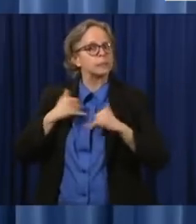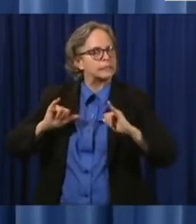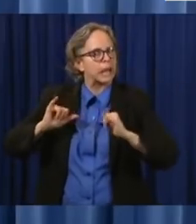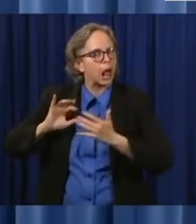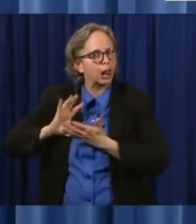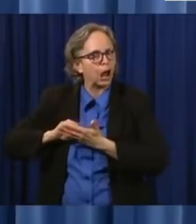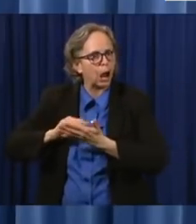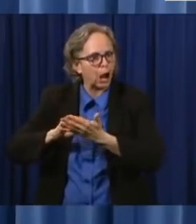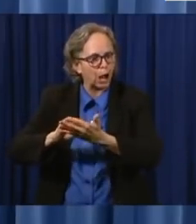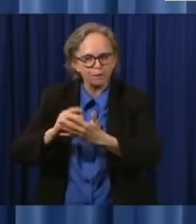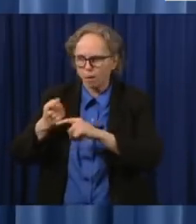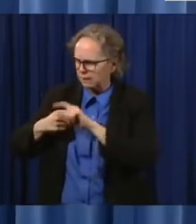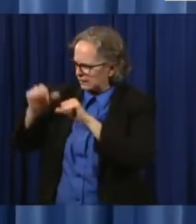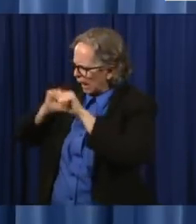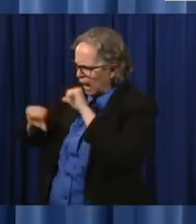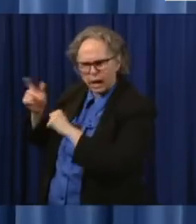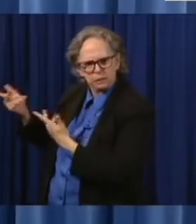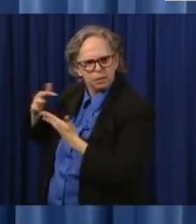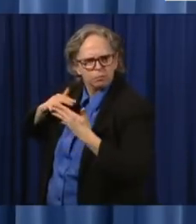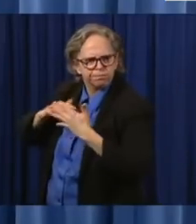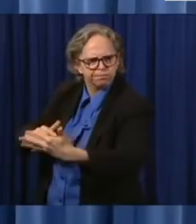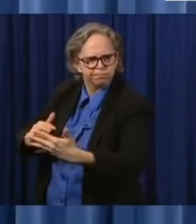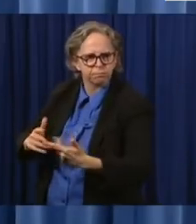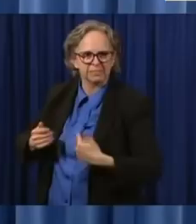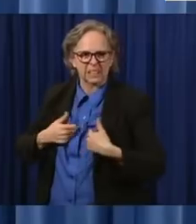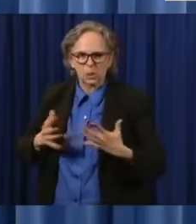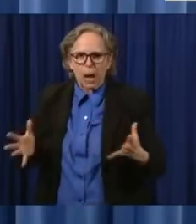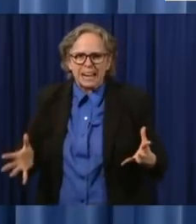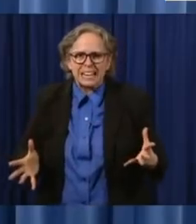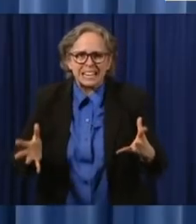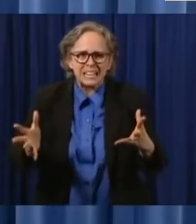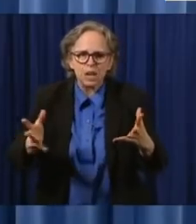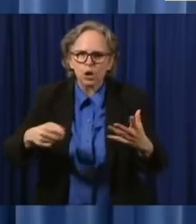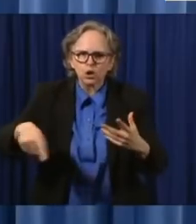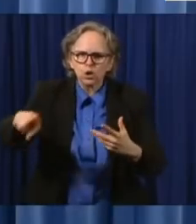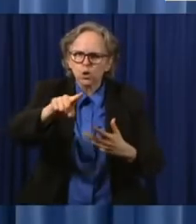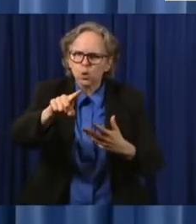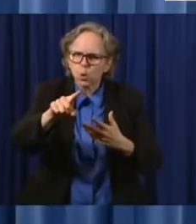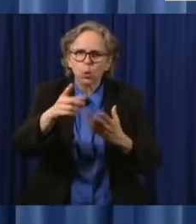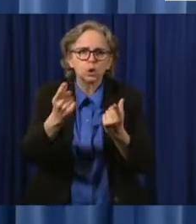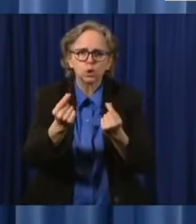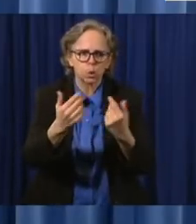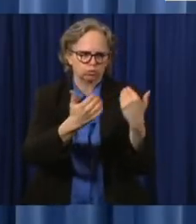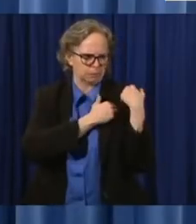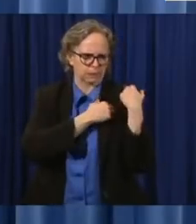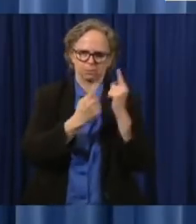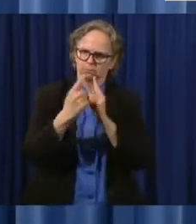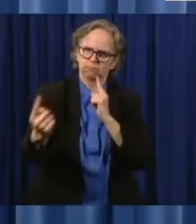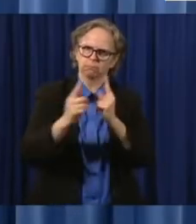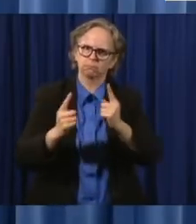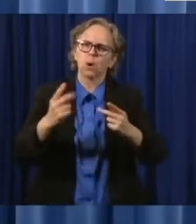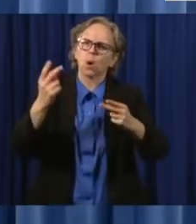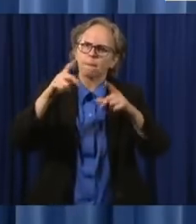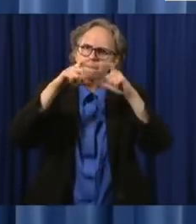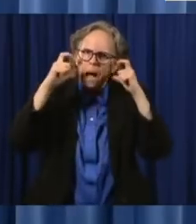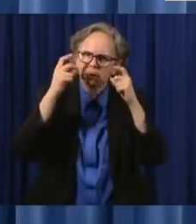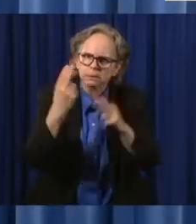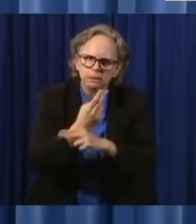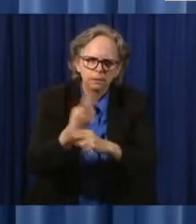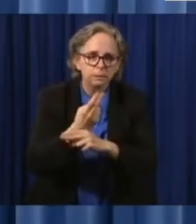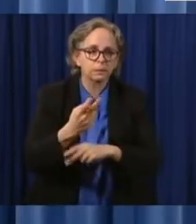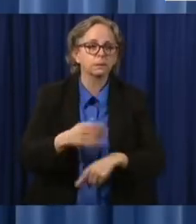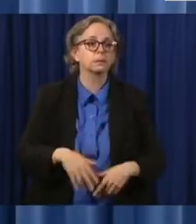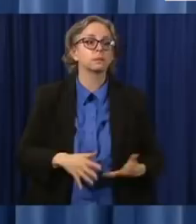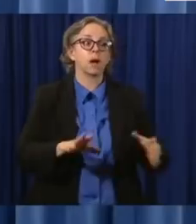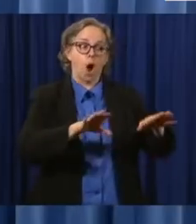is why I urge Ohioans to continue to distance, continue to wear a mask now. As we open up Ohio, we didn't have